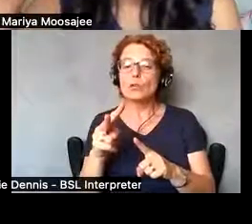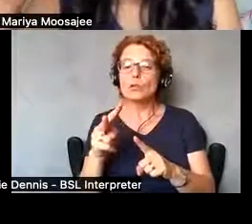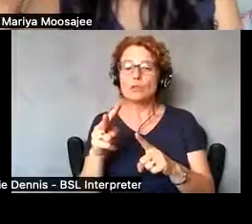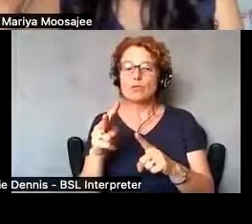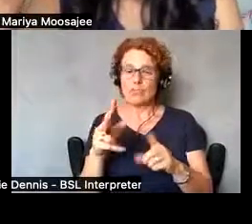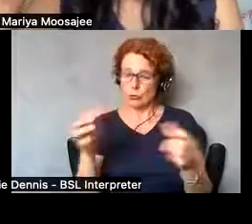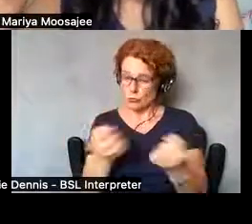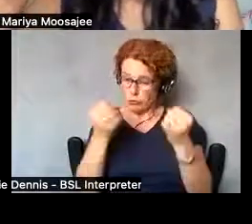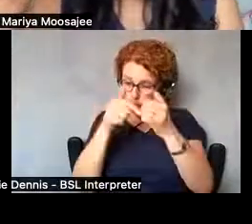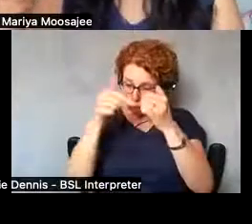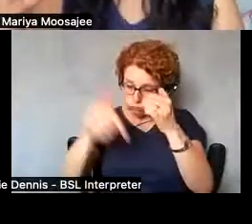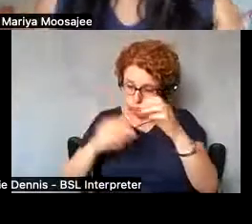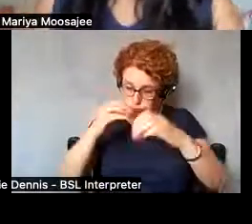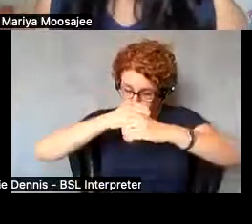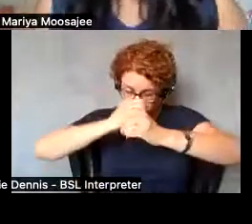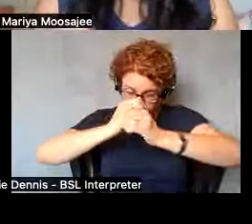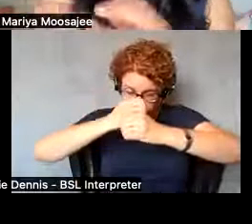resolution, that there were